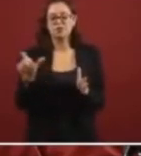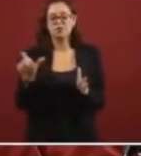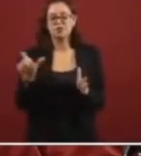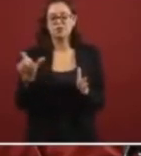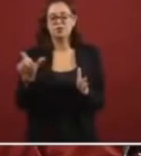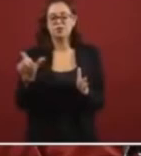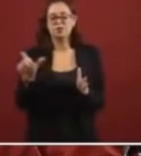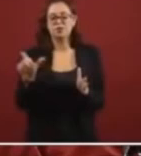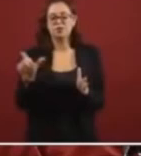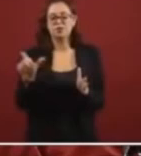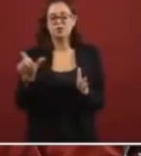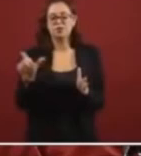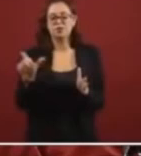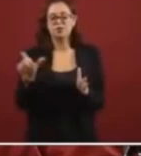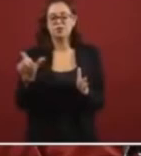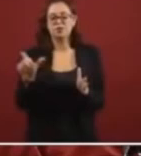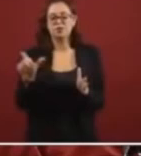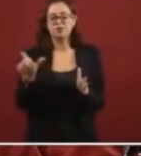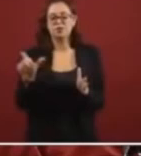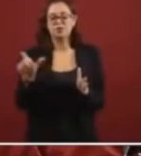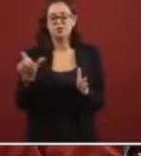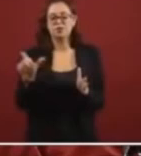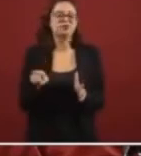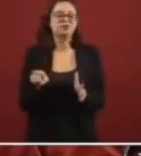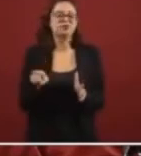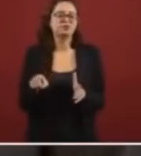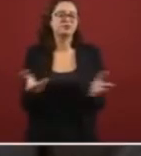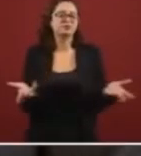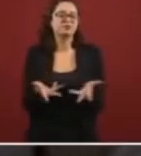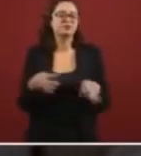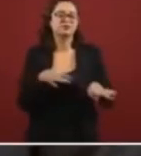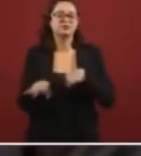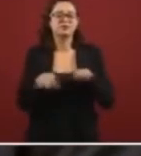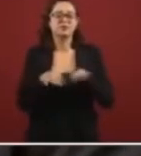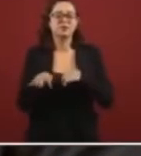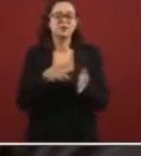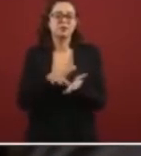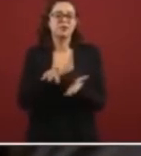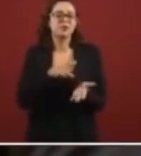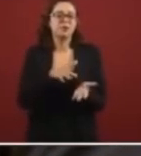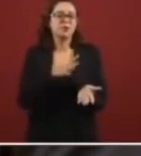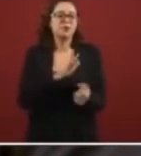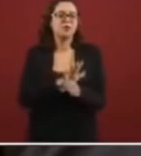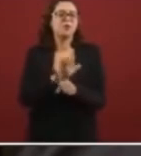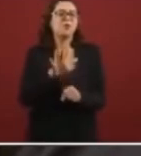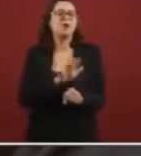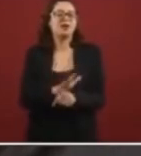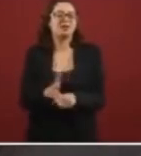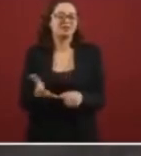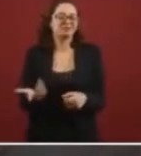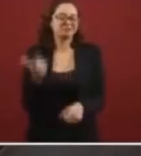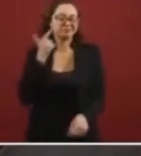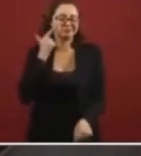period that Vicente Fox was governing. Entonces,